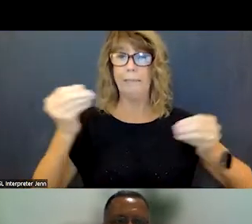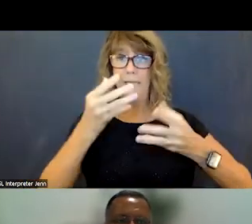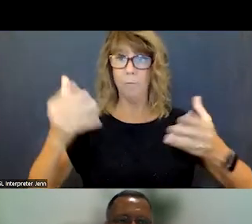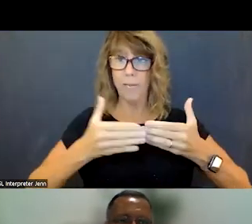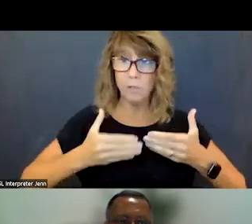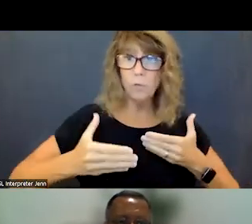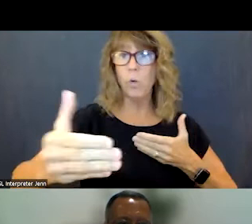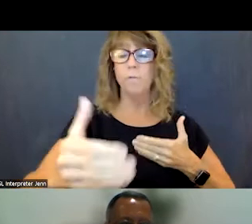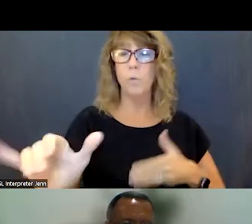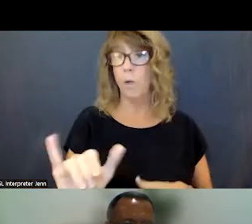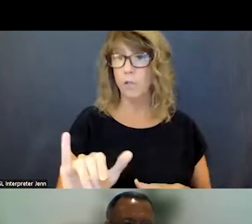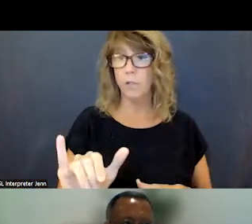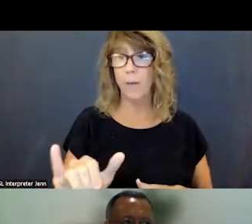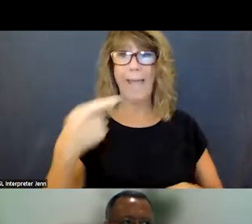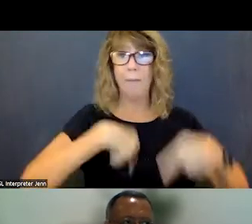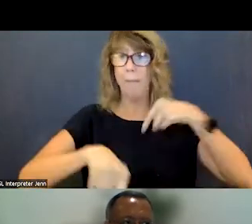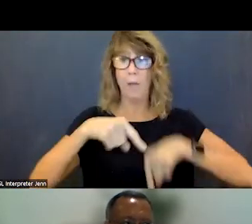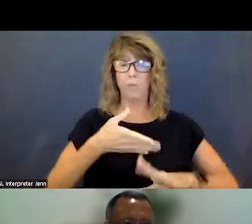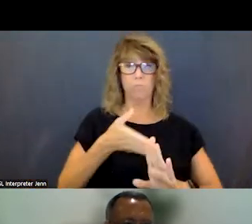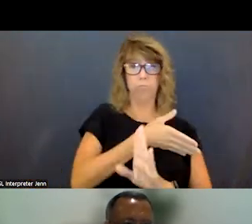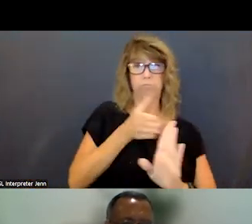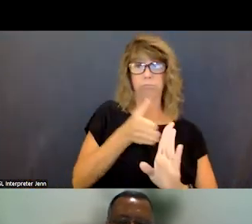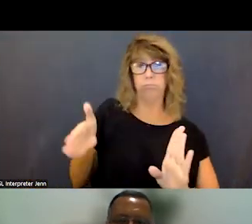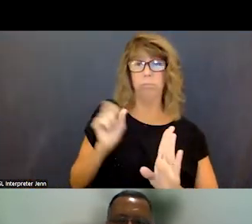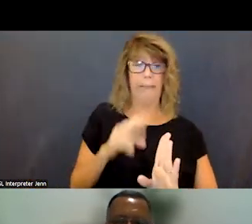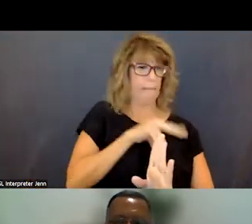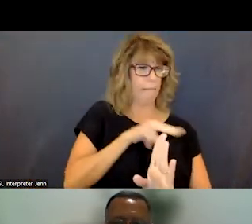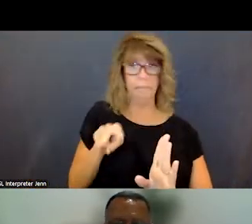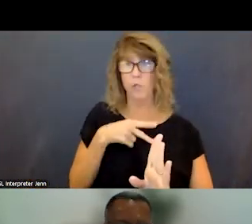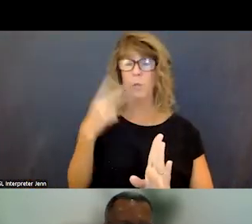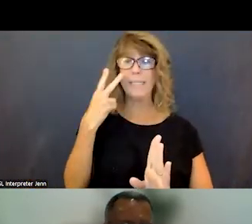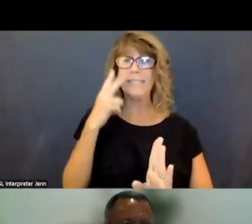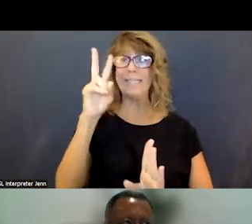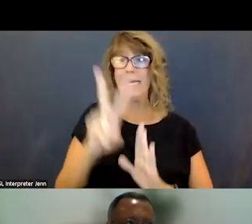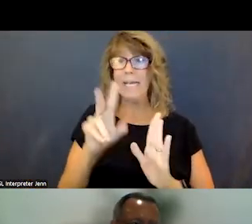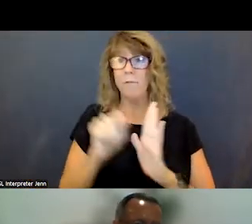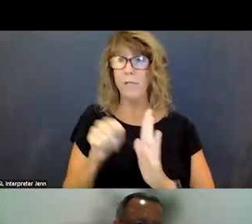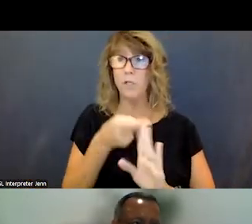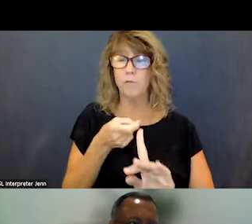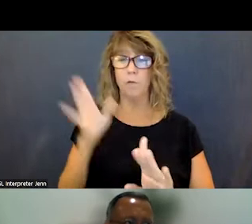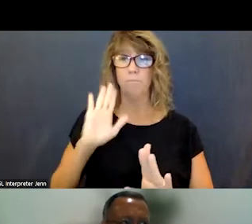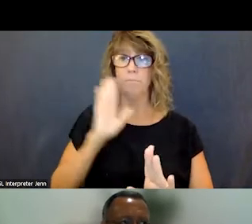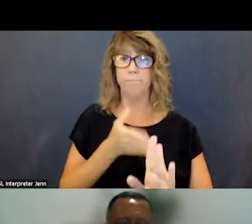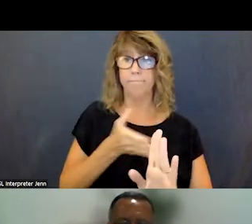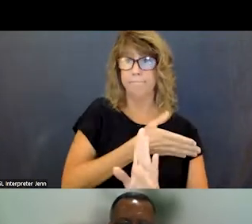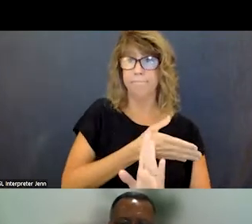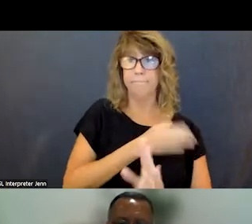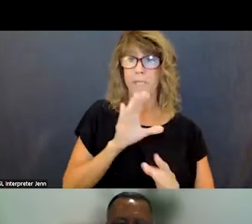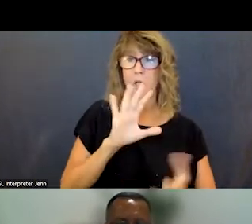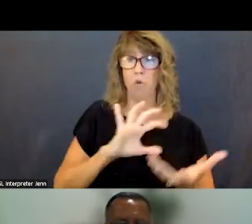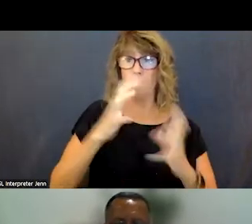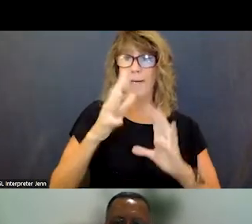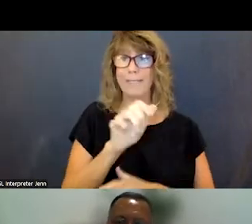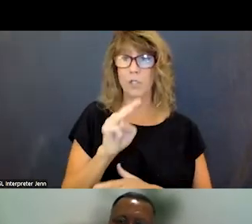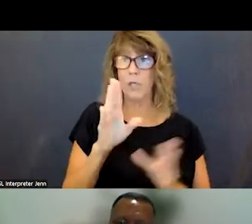forward as well as backwards. If you want to take a look at some of the videos from the past Crisis Jams, you'll find it here. You